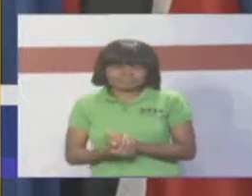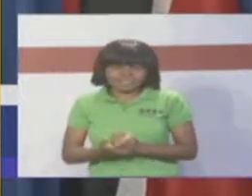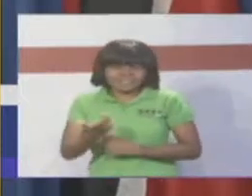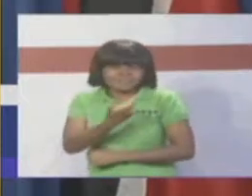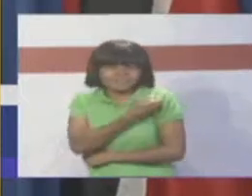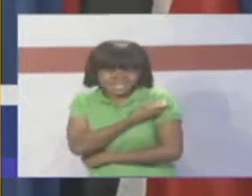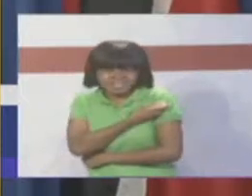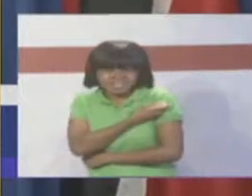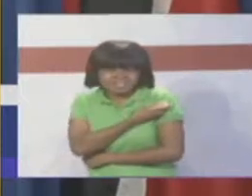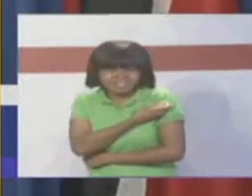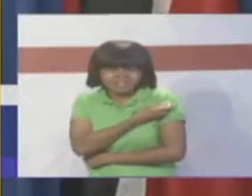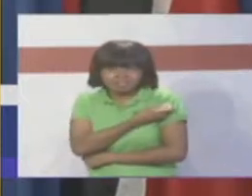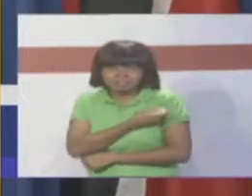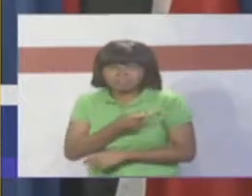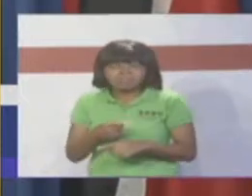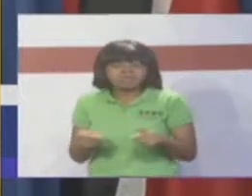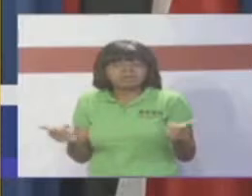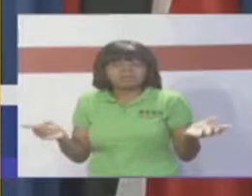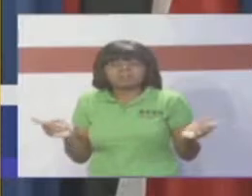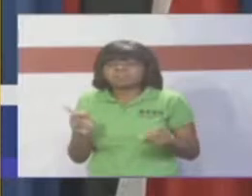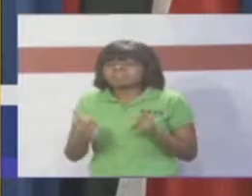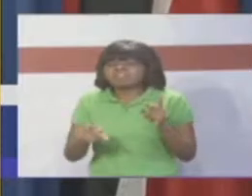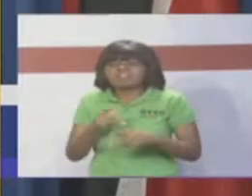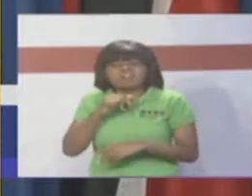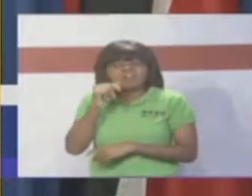it, that's another challenge.